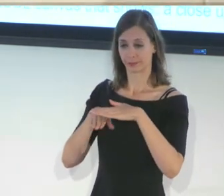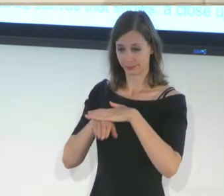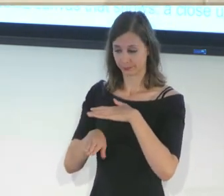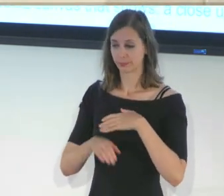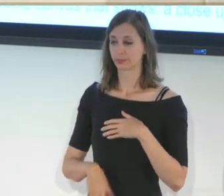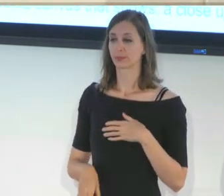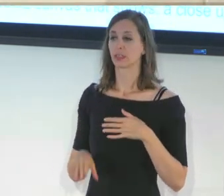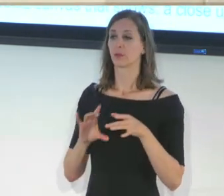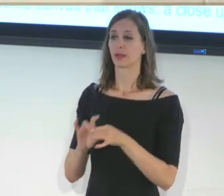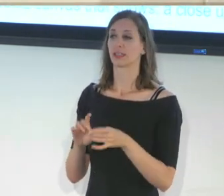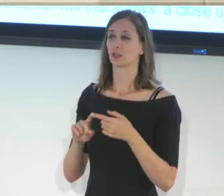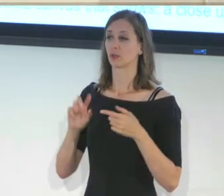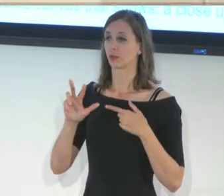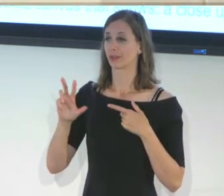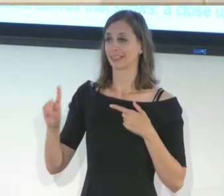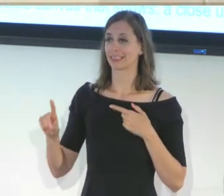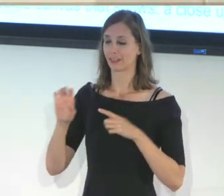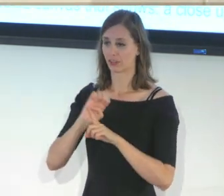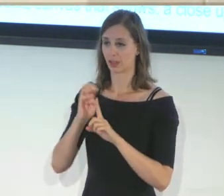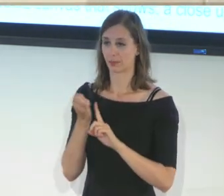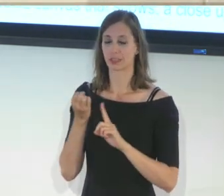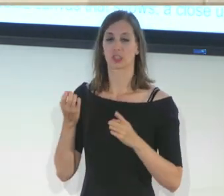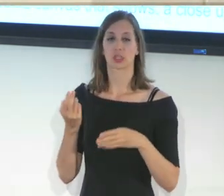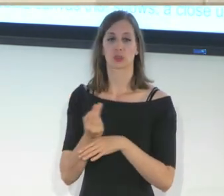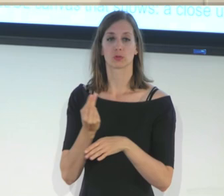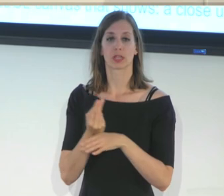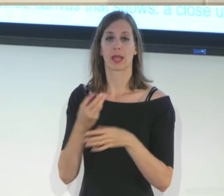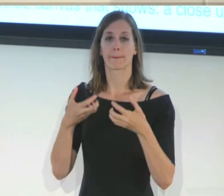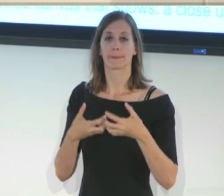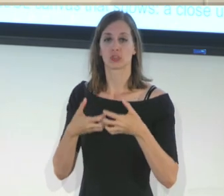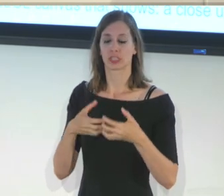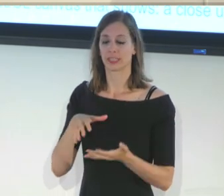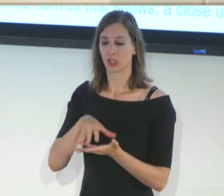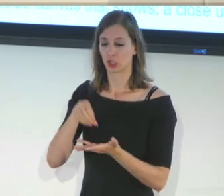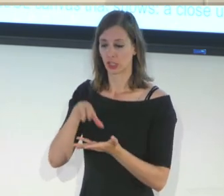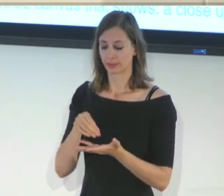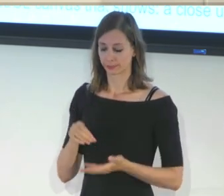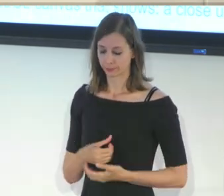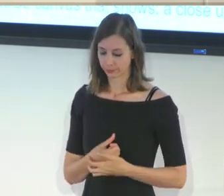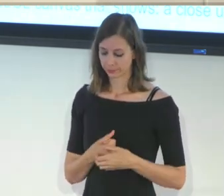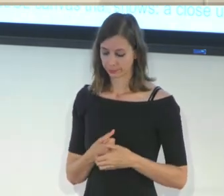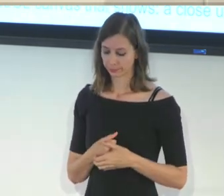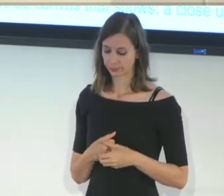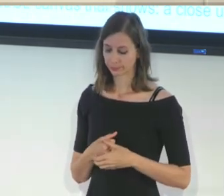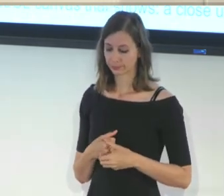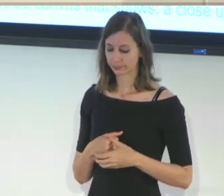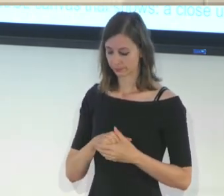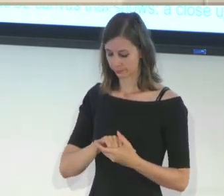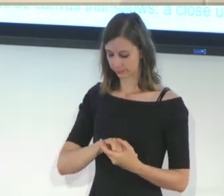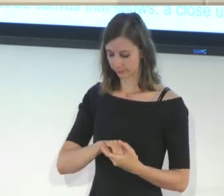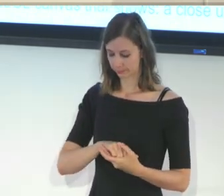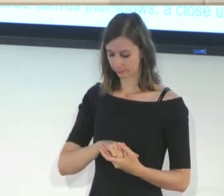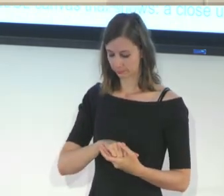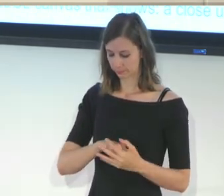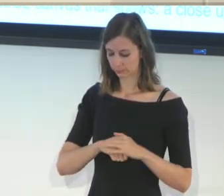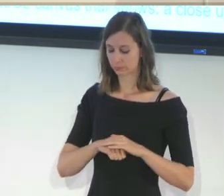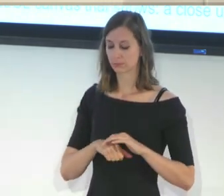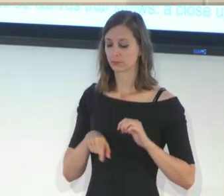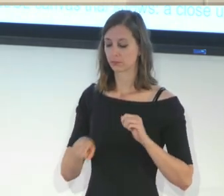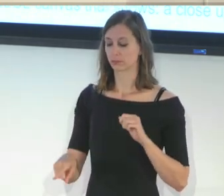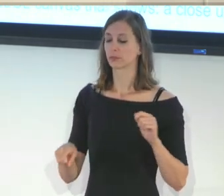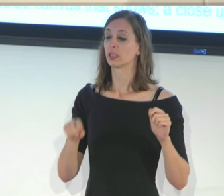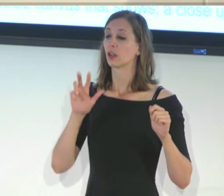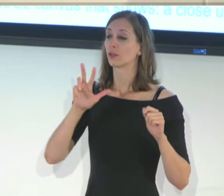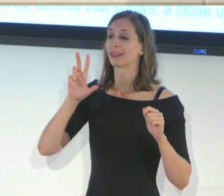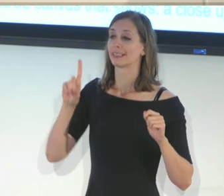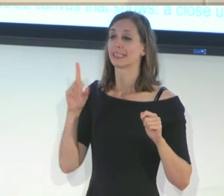environments and utilizing machine learning. And what this was doing was taking snapshots of the 3D experience, sending them